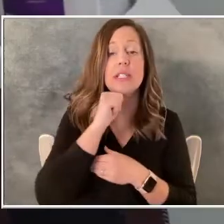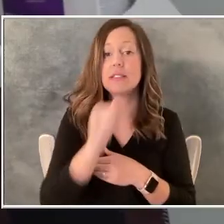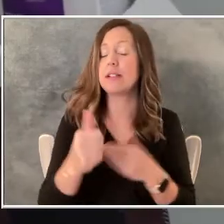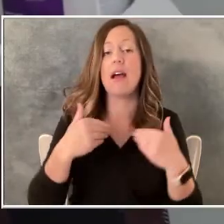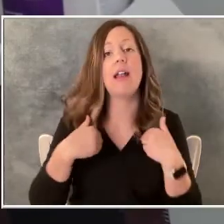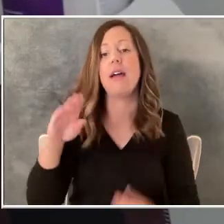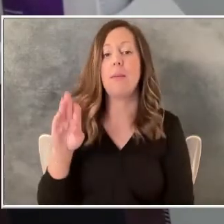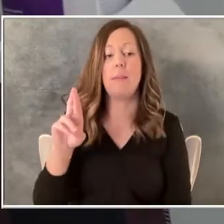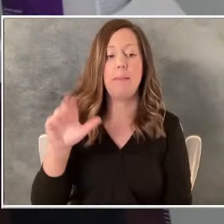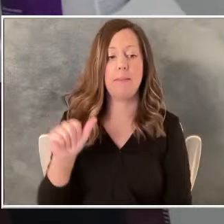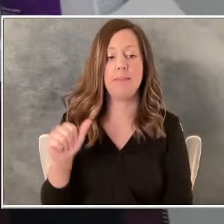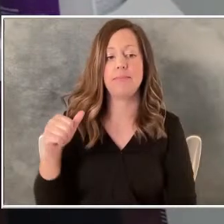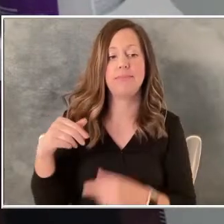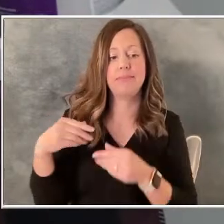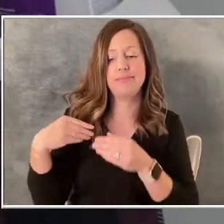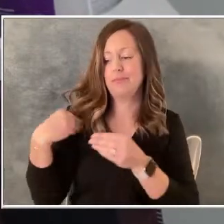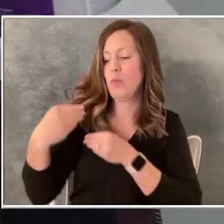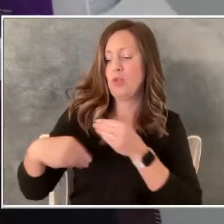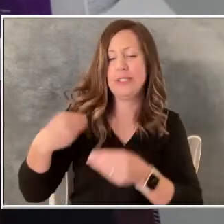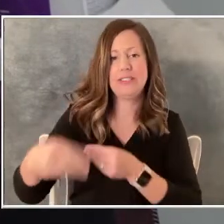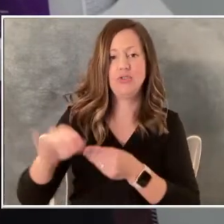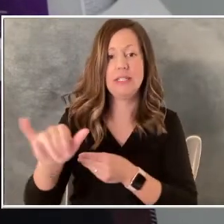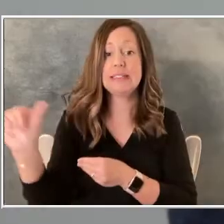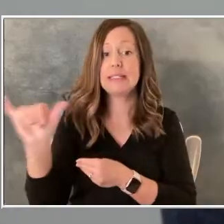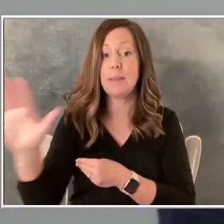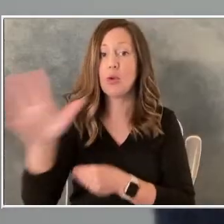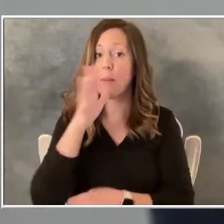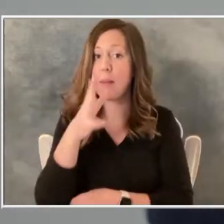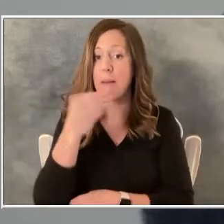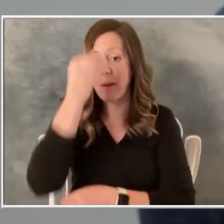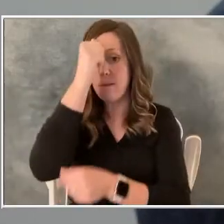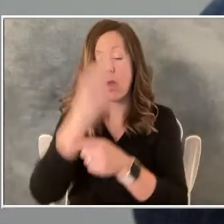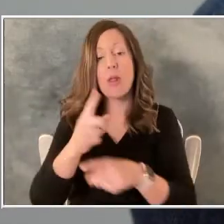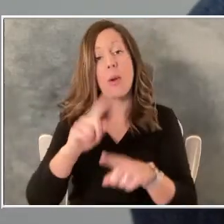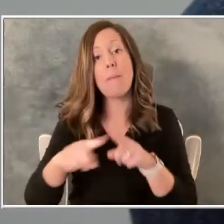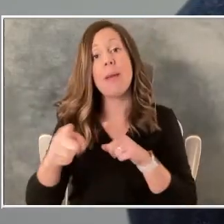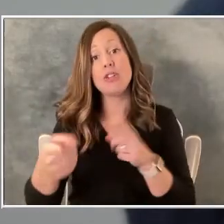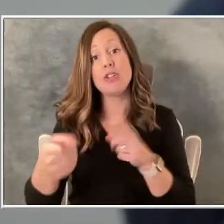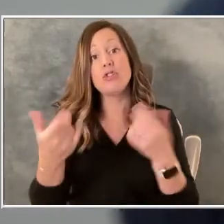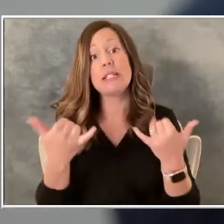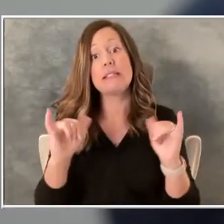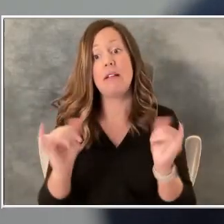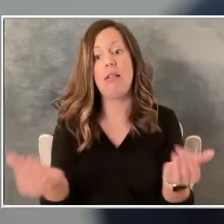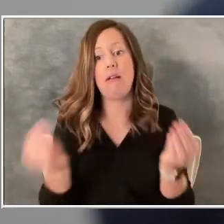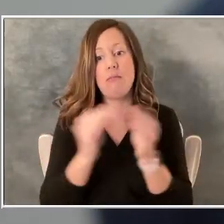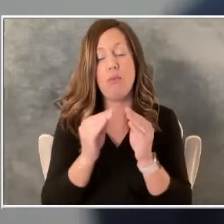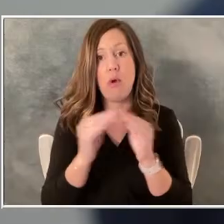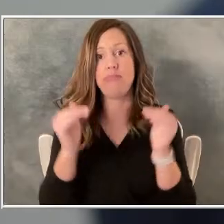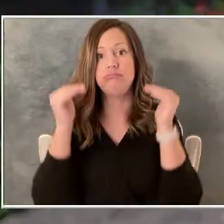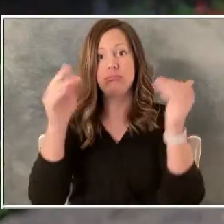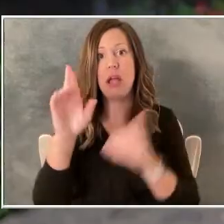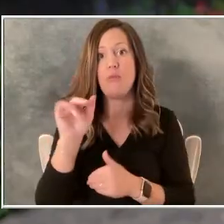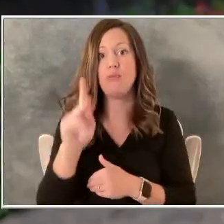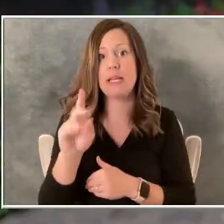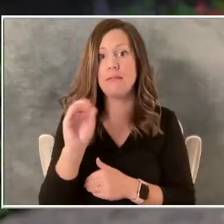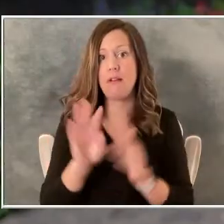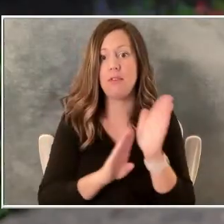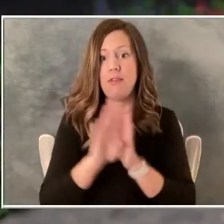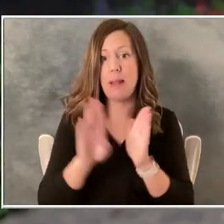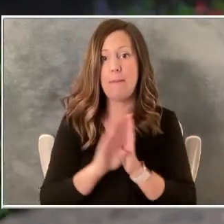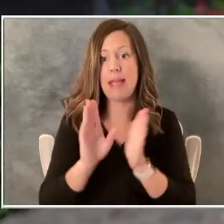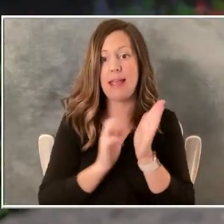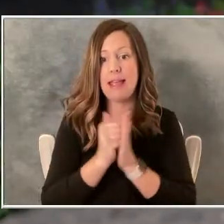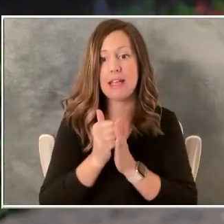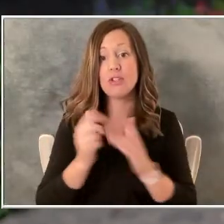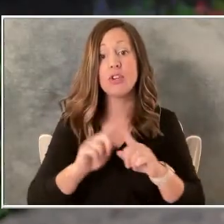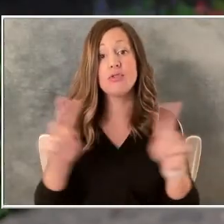mutation like her mother and brother do, but that she is still at a higher risk of developing cancer. Different cancer presence in my history, and